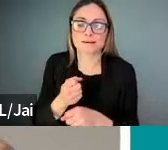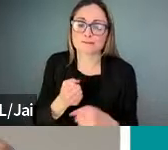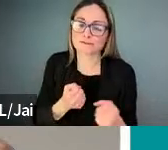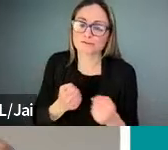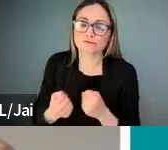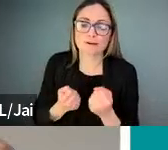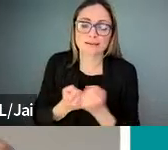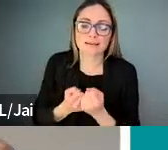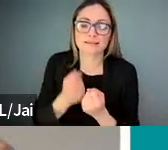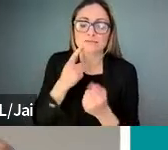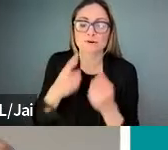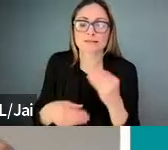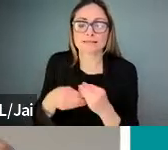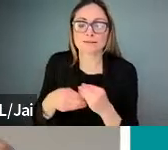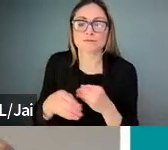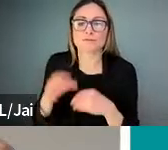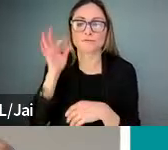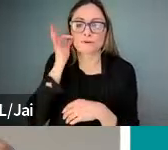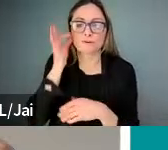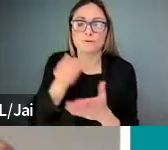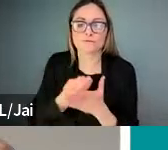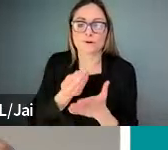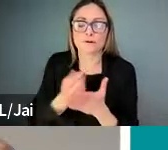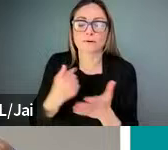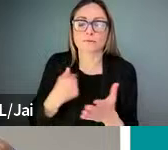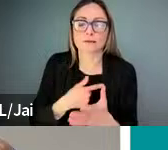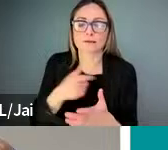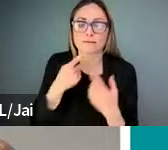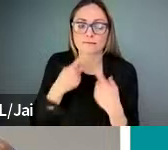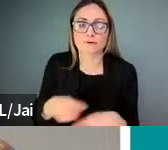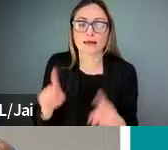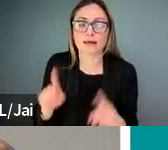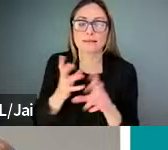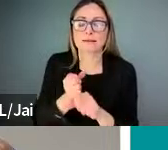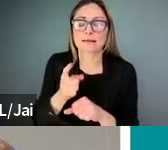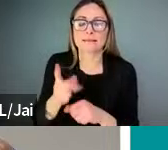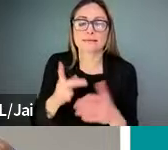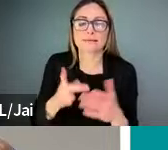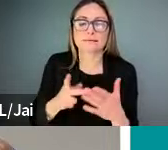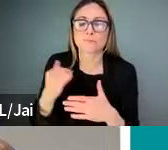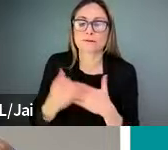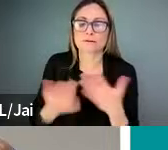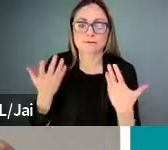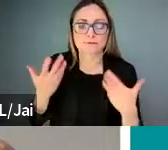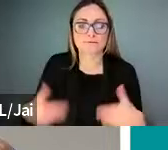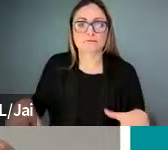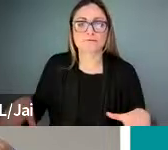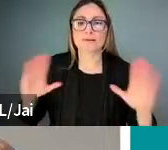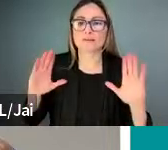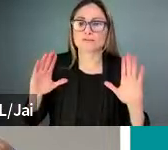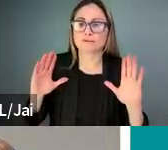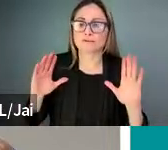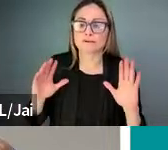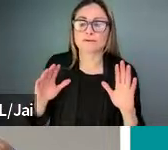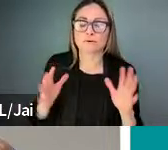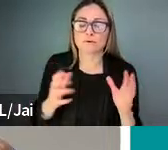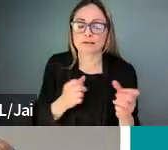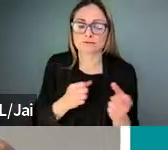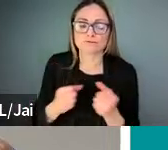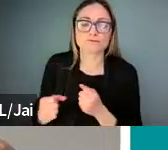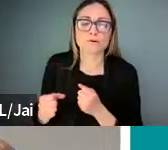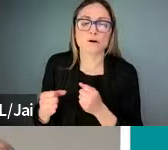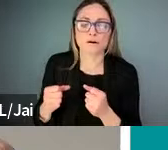the additional federal funding we need to finally get this project over the finish line. We need a strong award from the Bridge